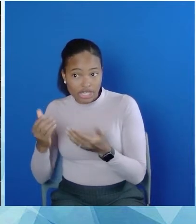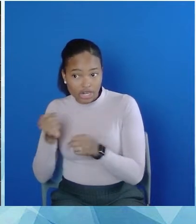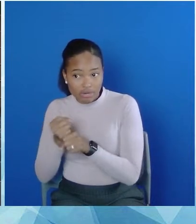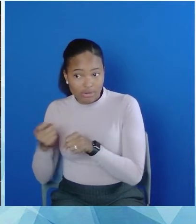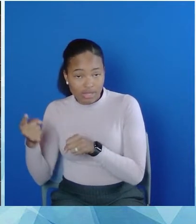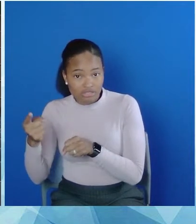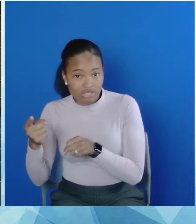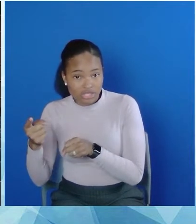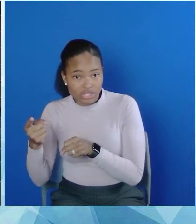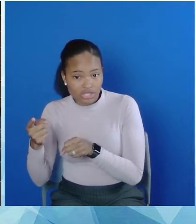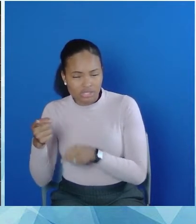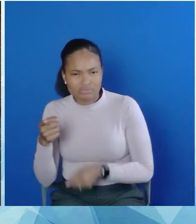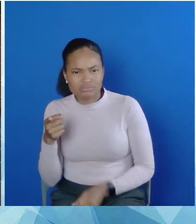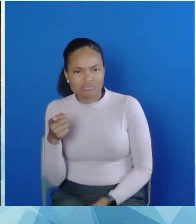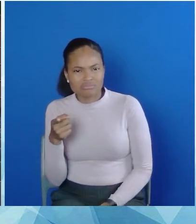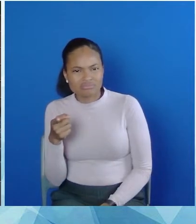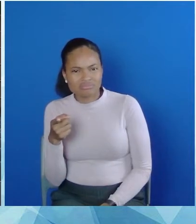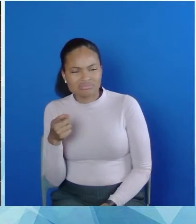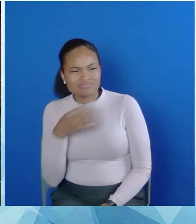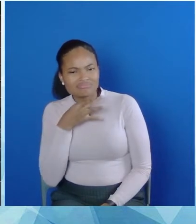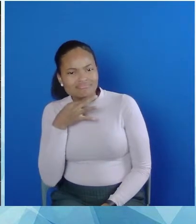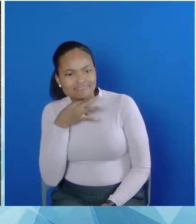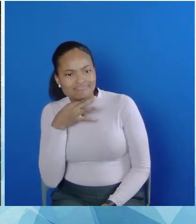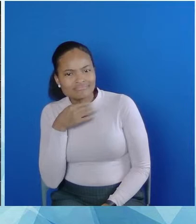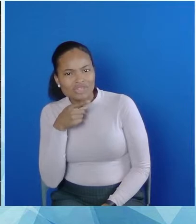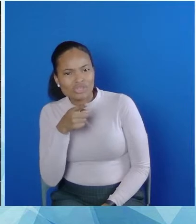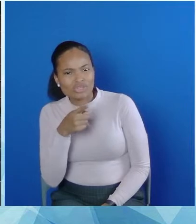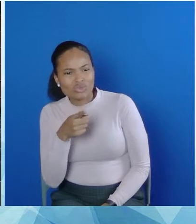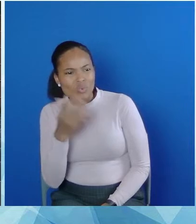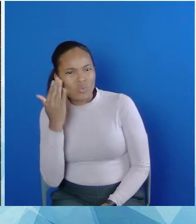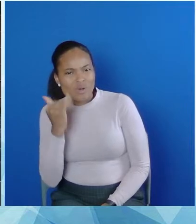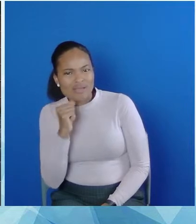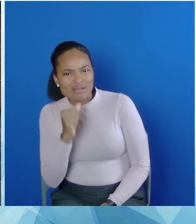Why don't you care about students?